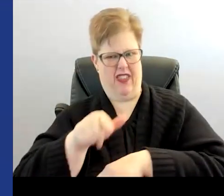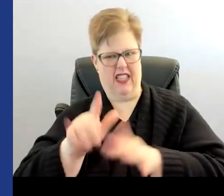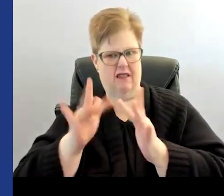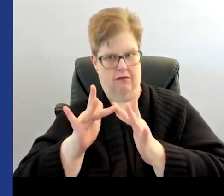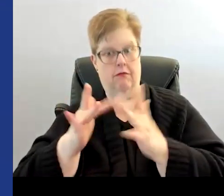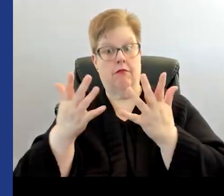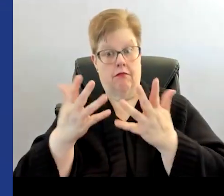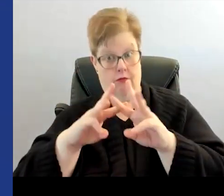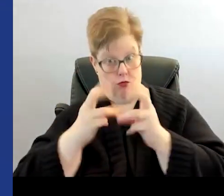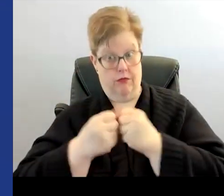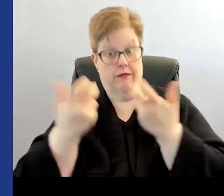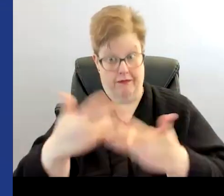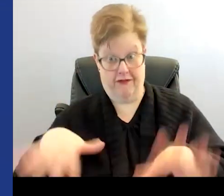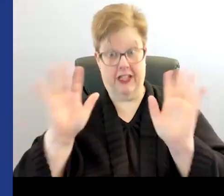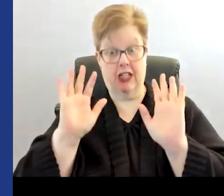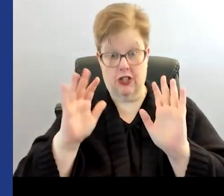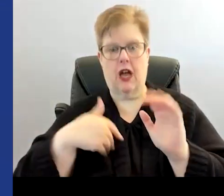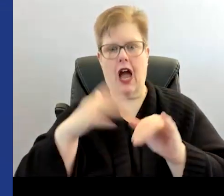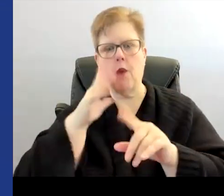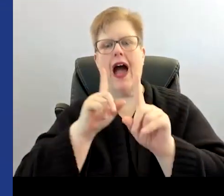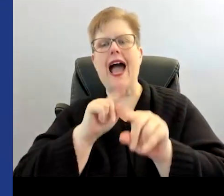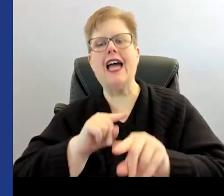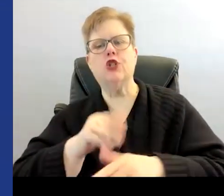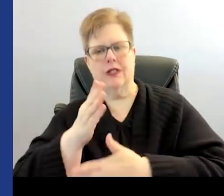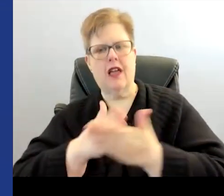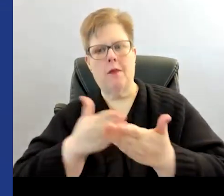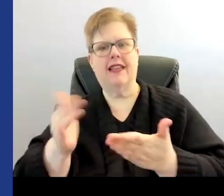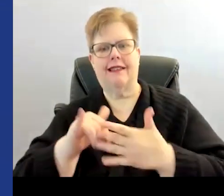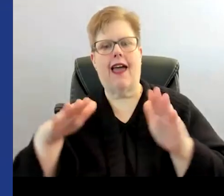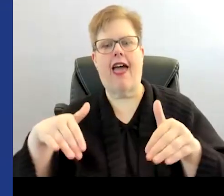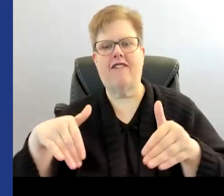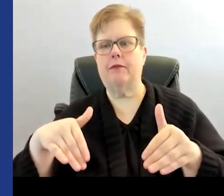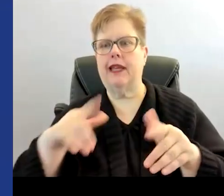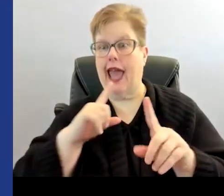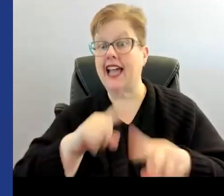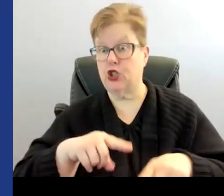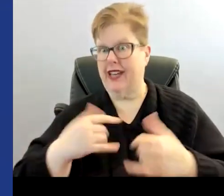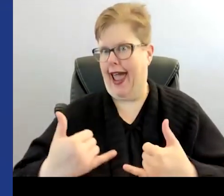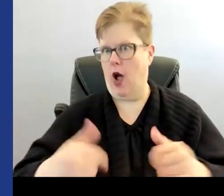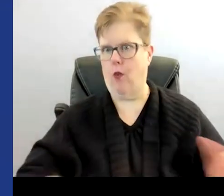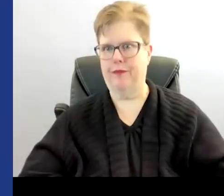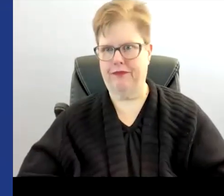over and answer things that haven't been answered now.